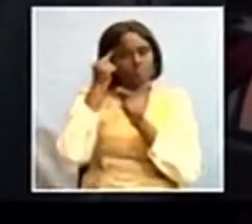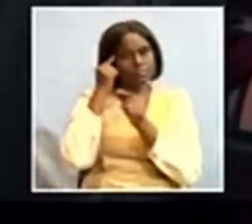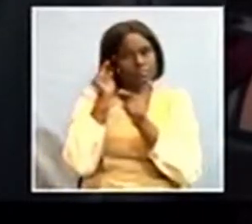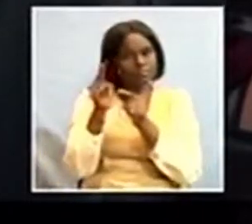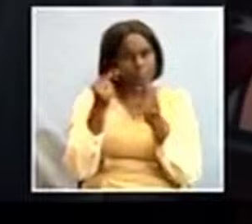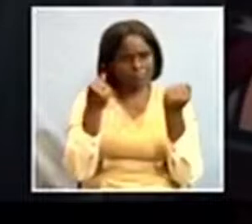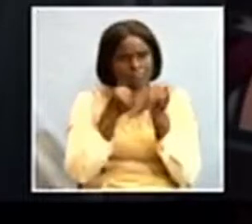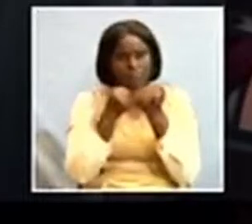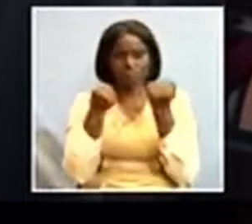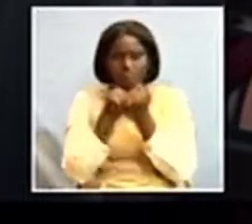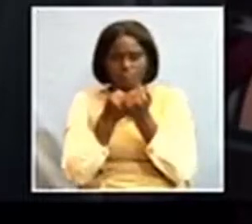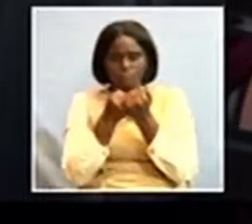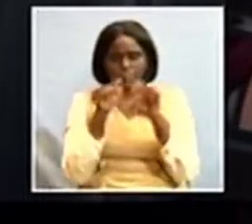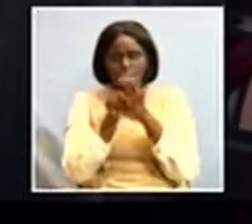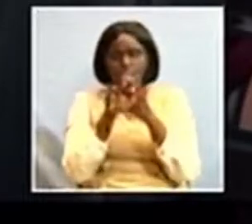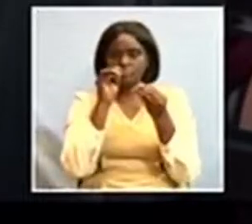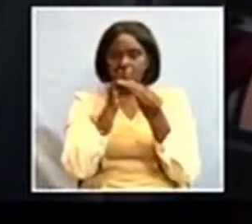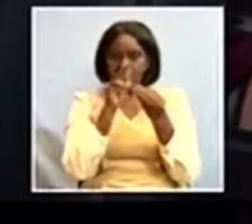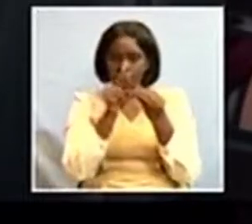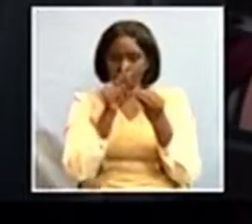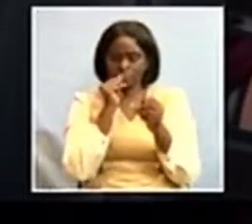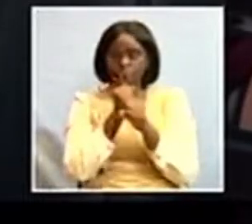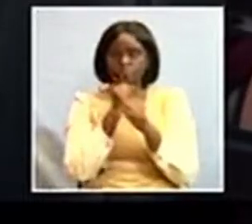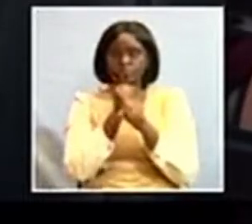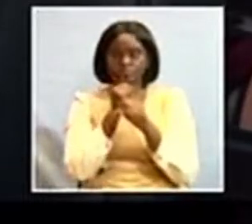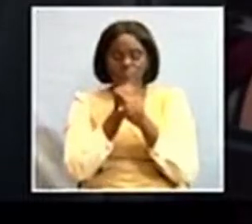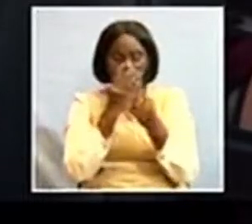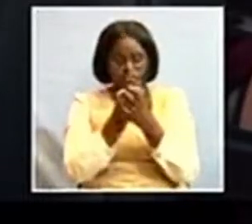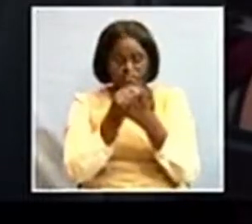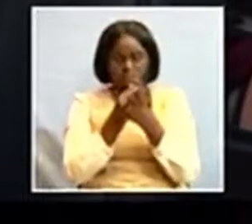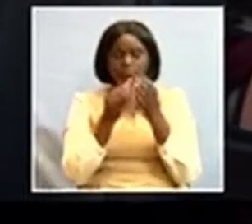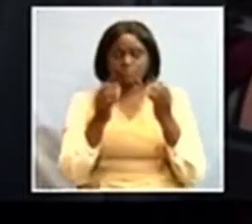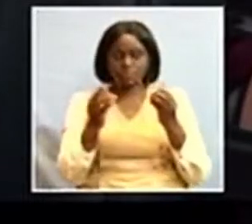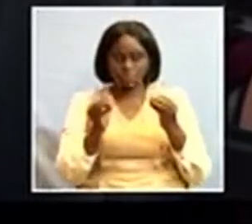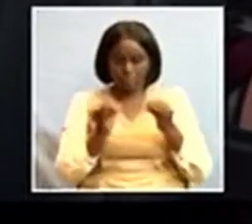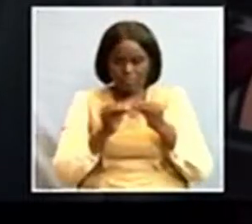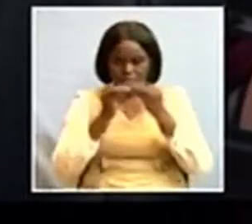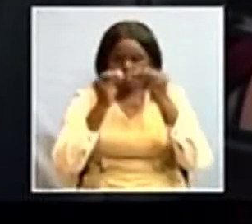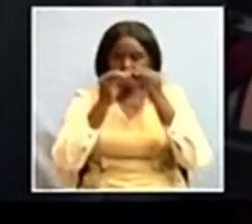support, in addition, operation funds amounting to